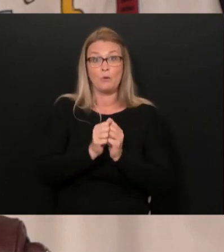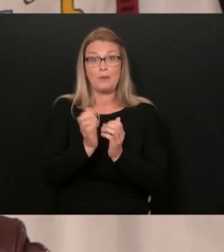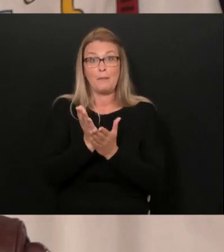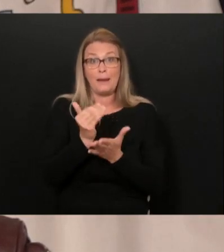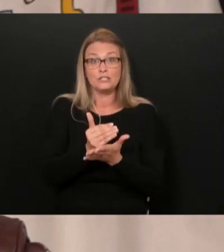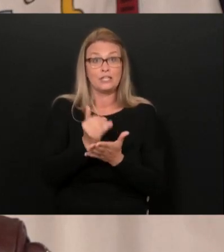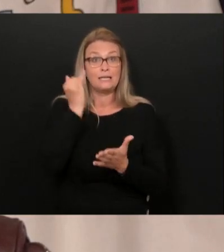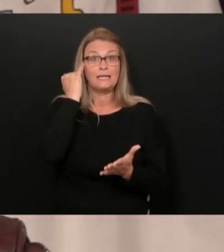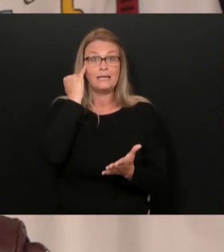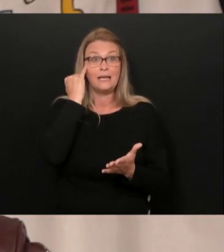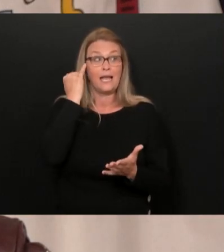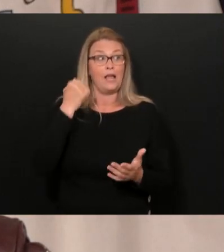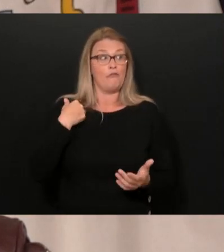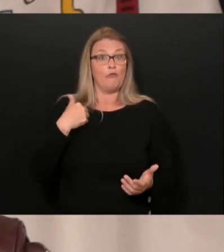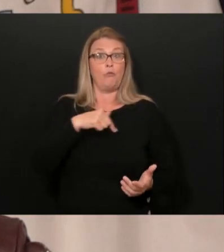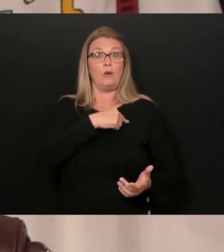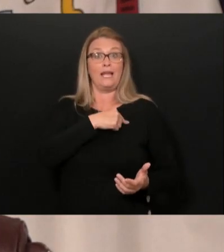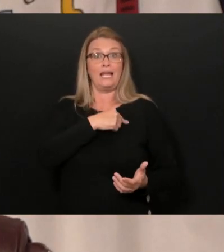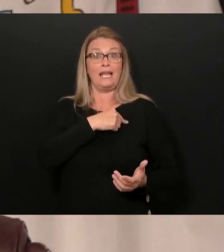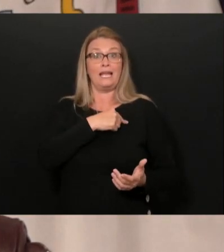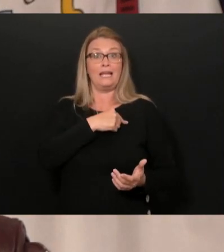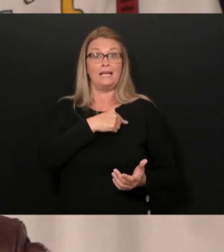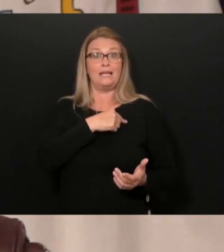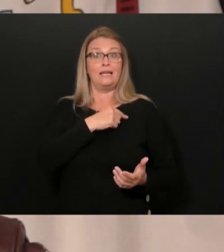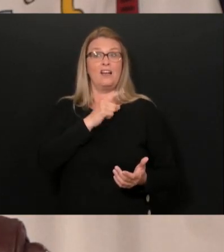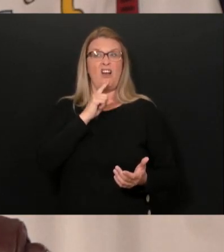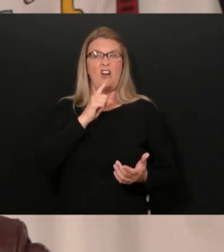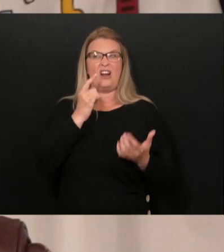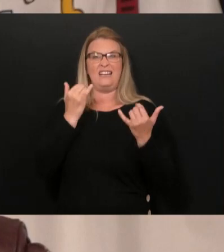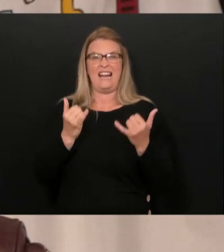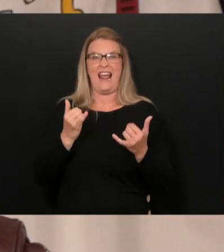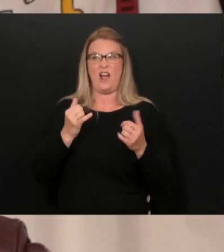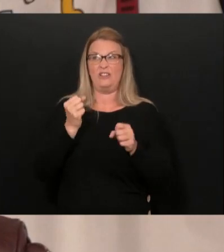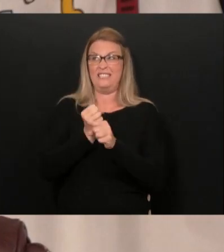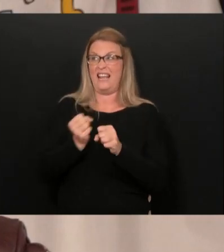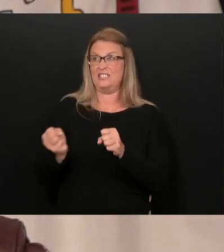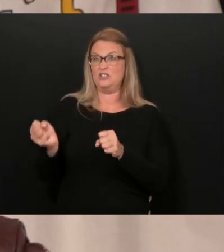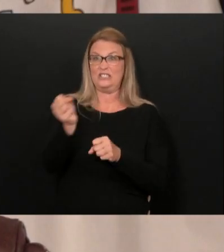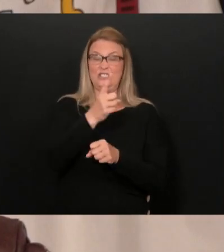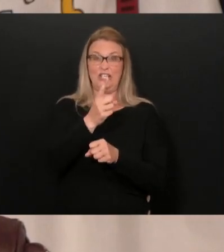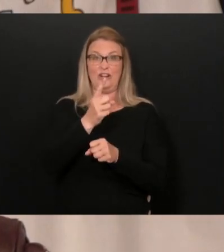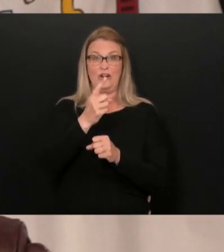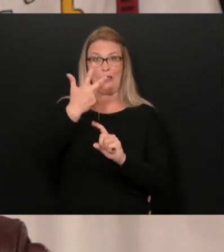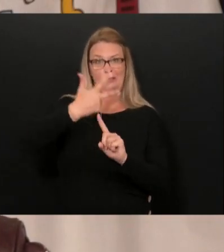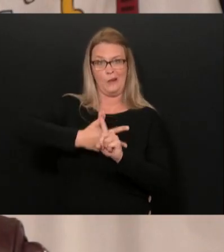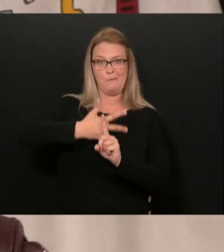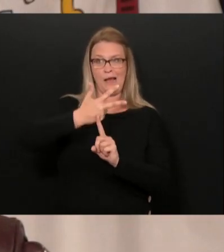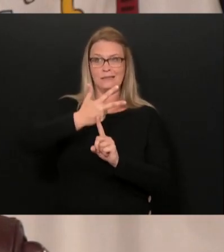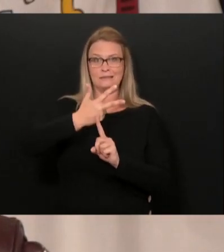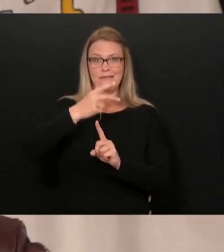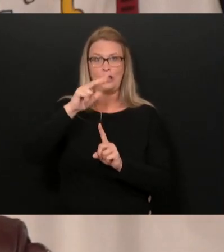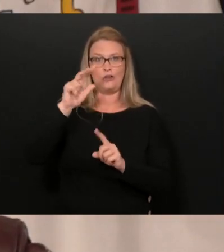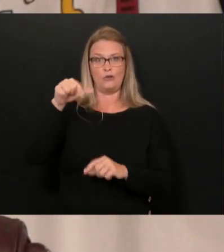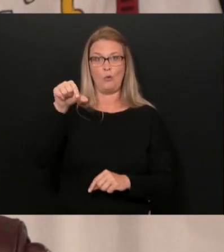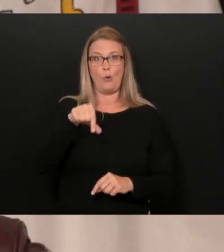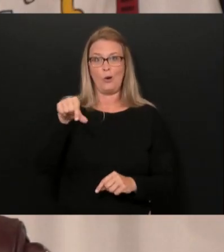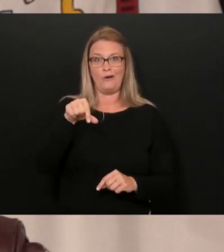we really fall into the first quarter of next year in the situation that we're